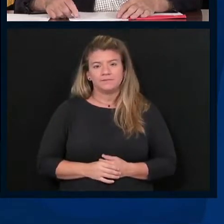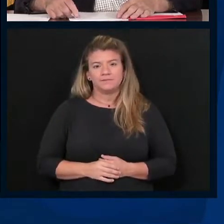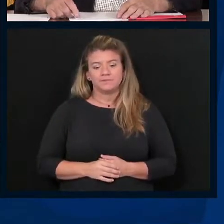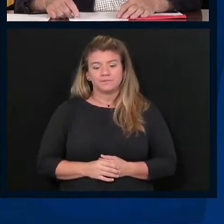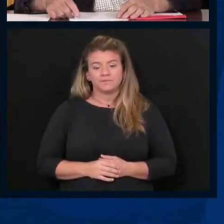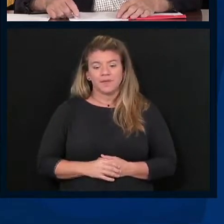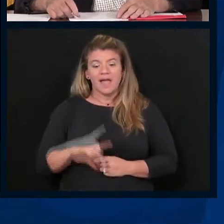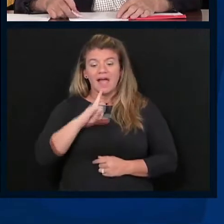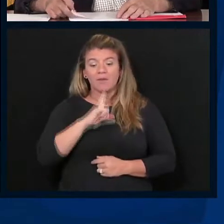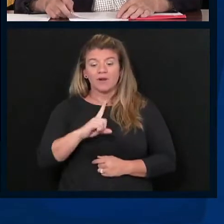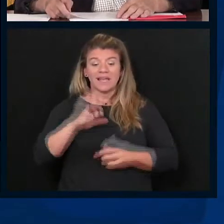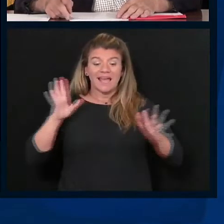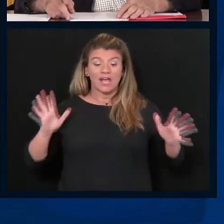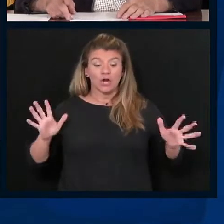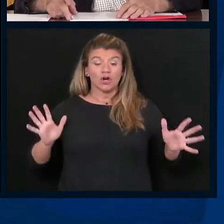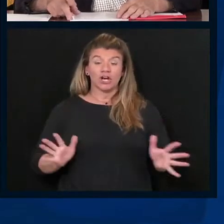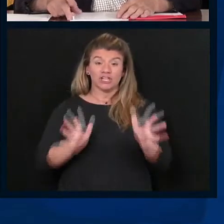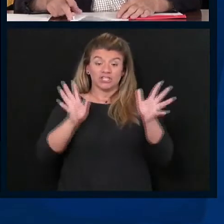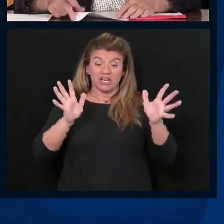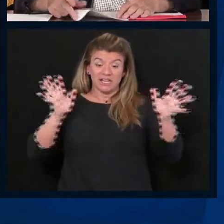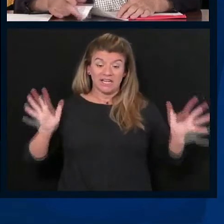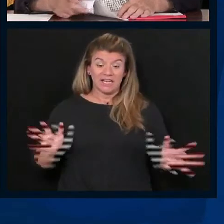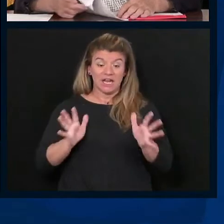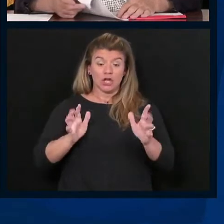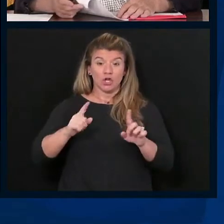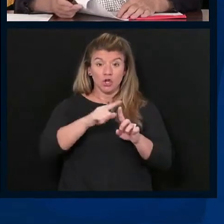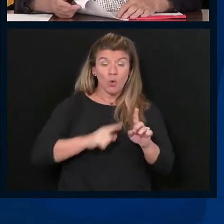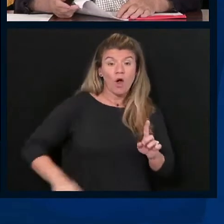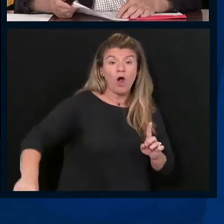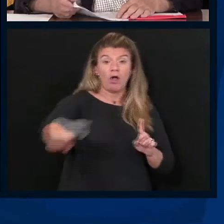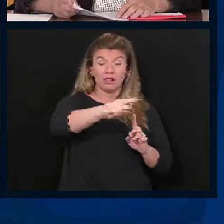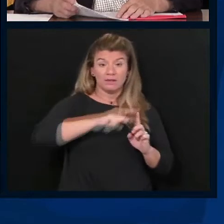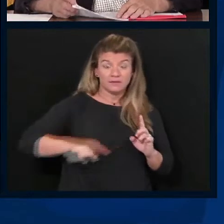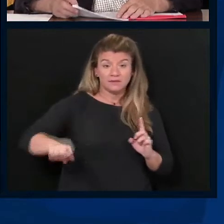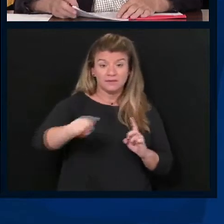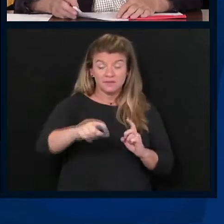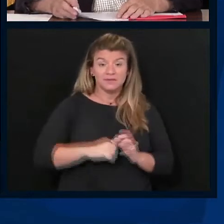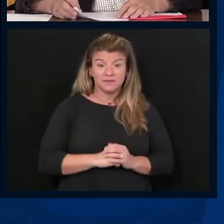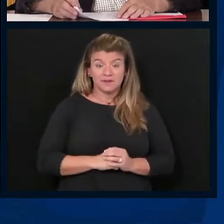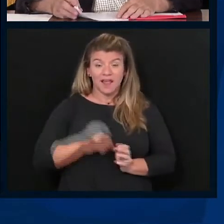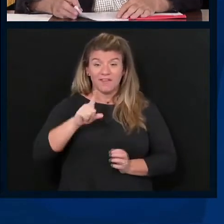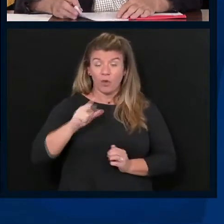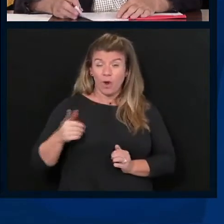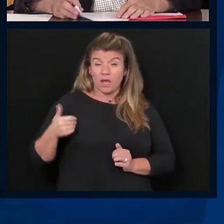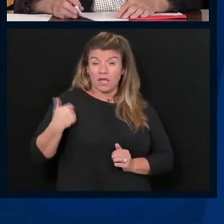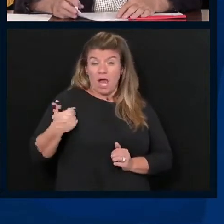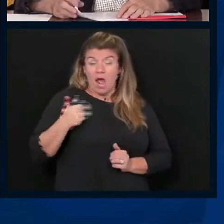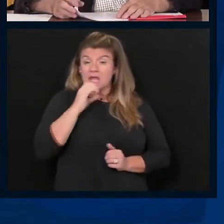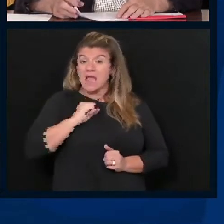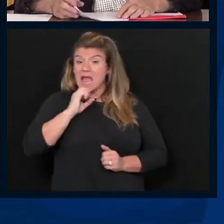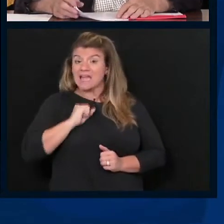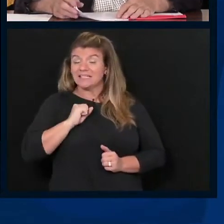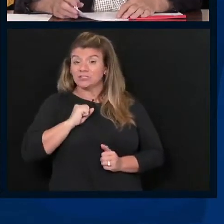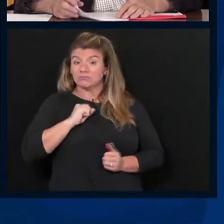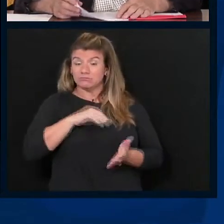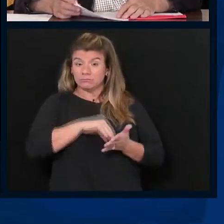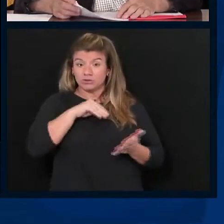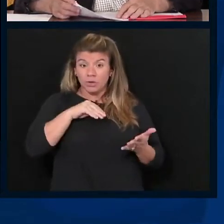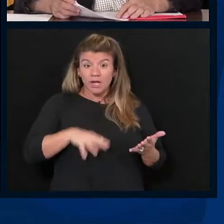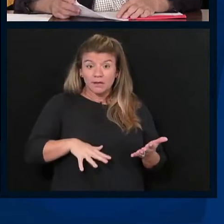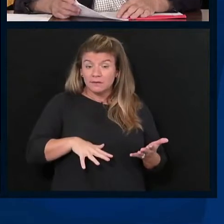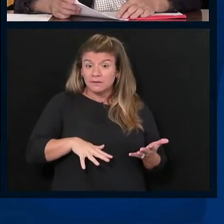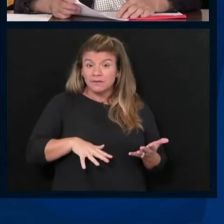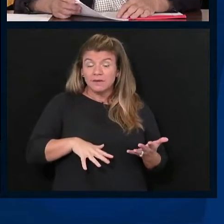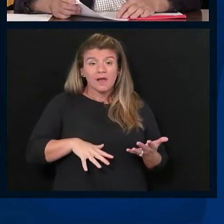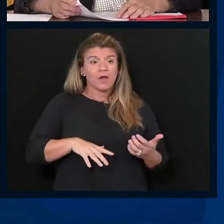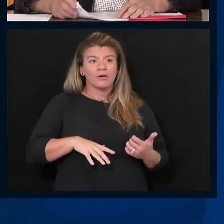I encourage everyone, whether you're a young school-age child, you know, whether you're